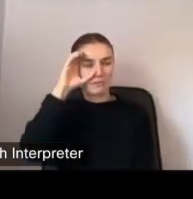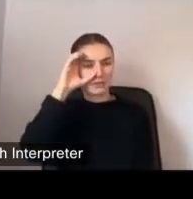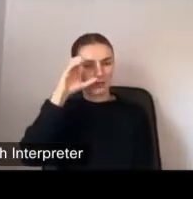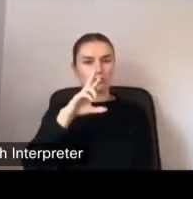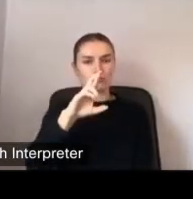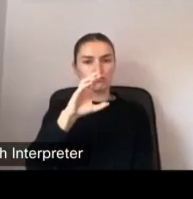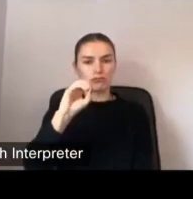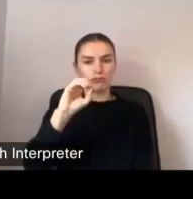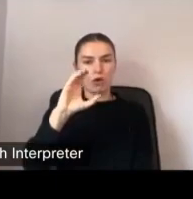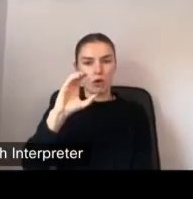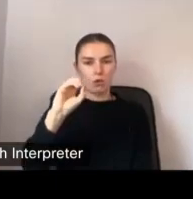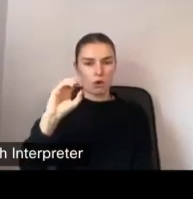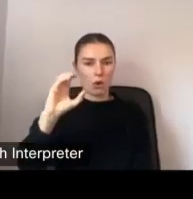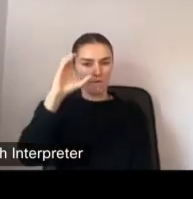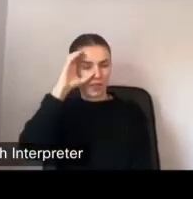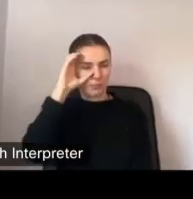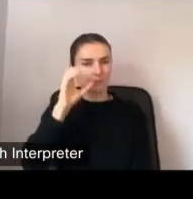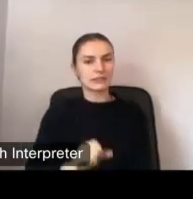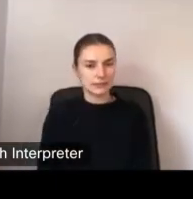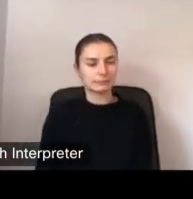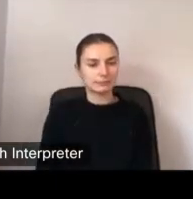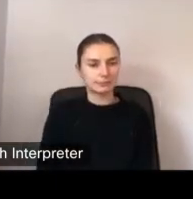Films, ROCO.